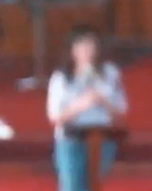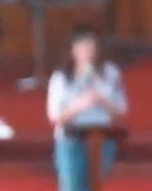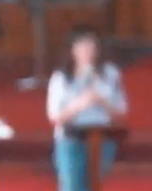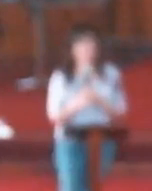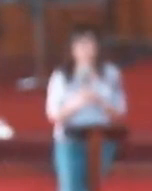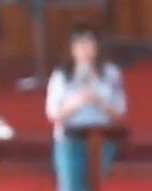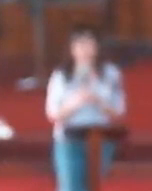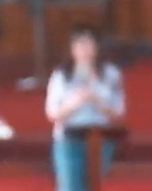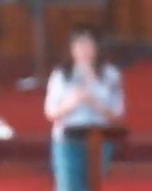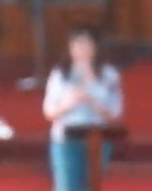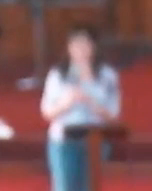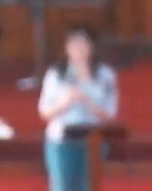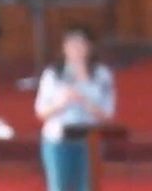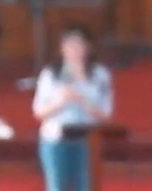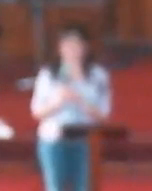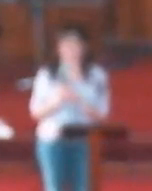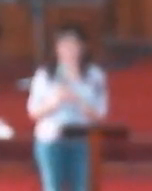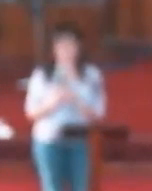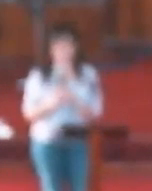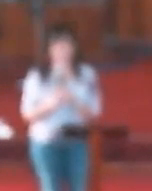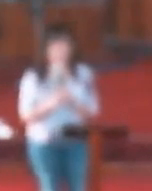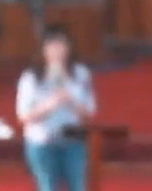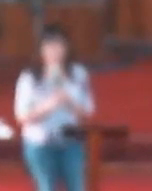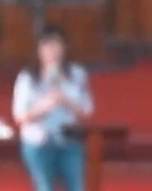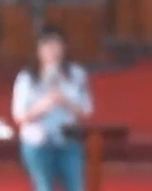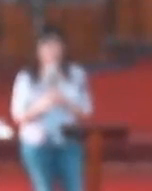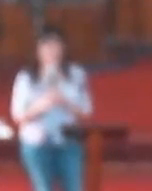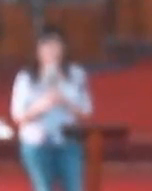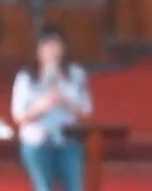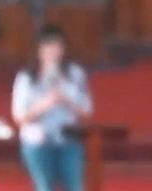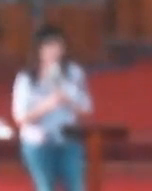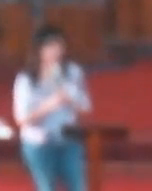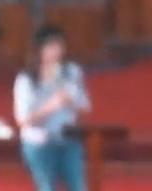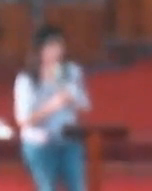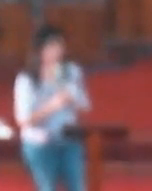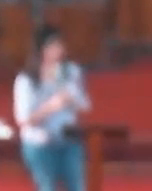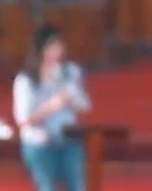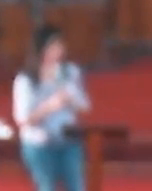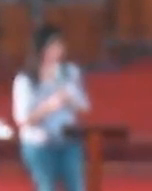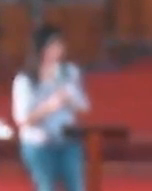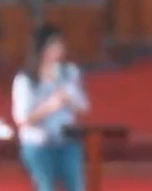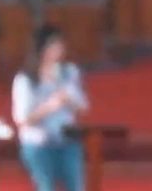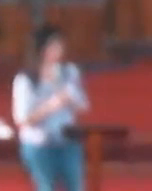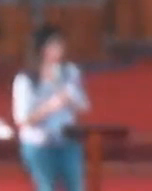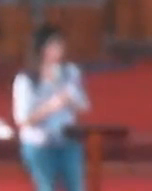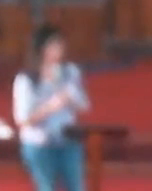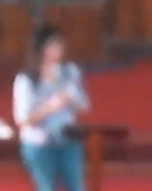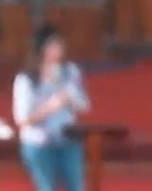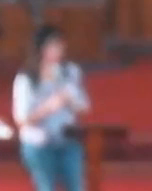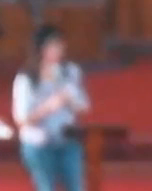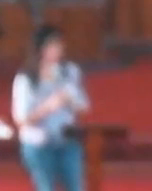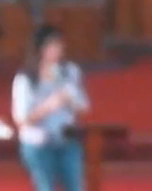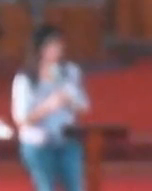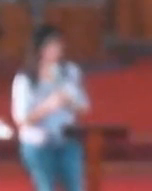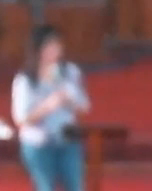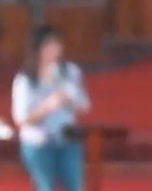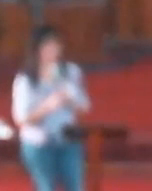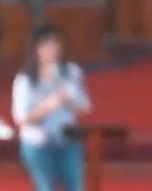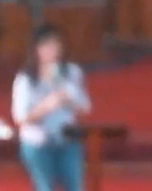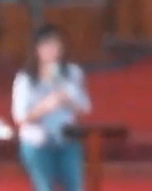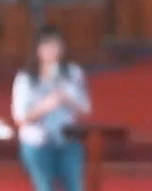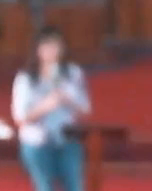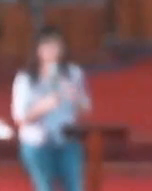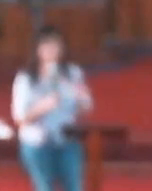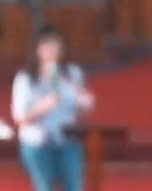en este versículo? Who had the faith in this passage? Abraham. Abraham. De hecho, está aquí hablando de Abraham porque es el padre de la